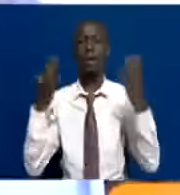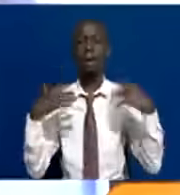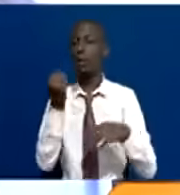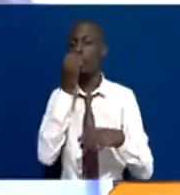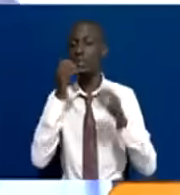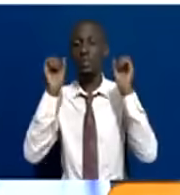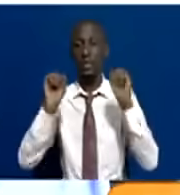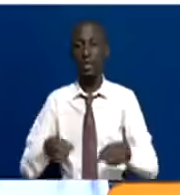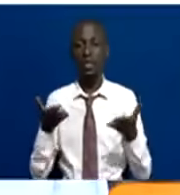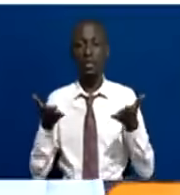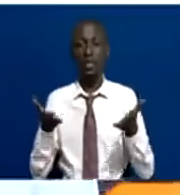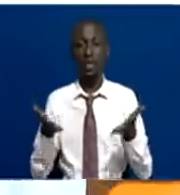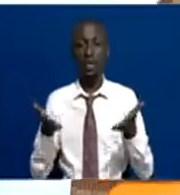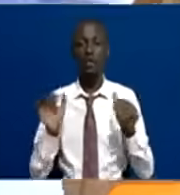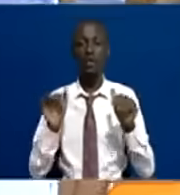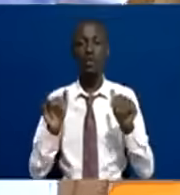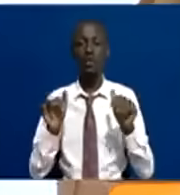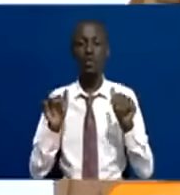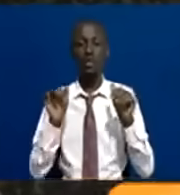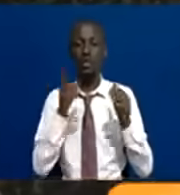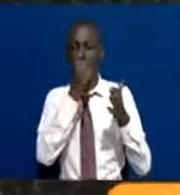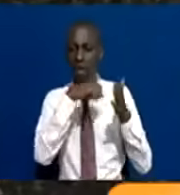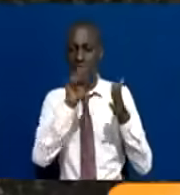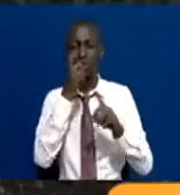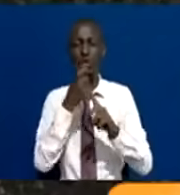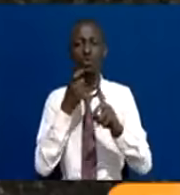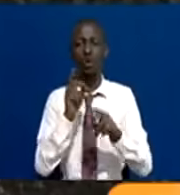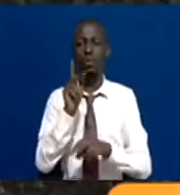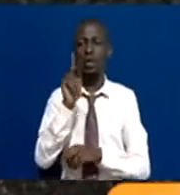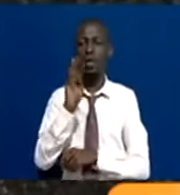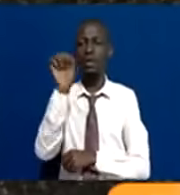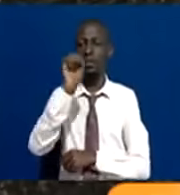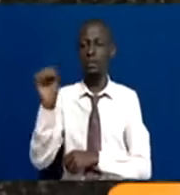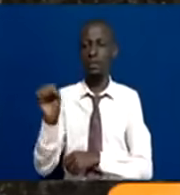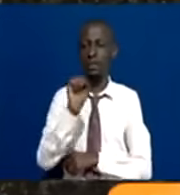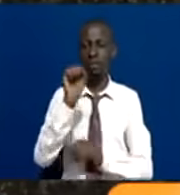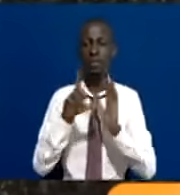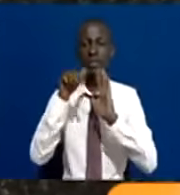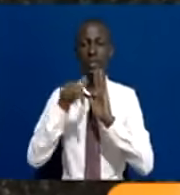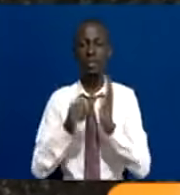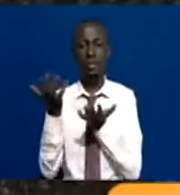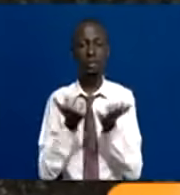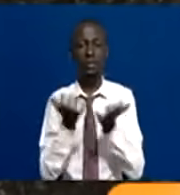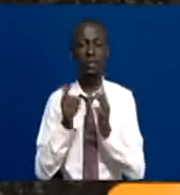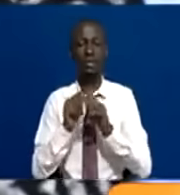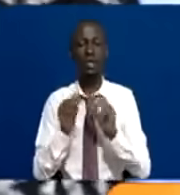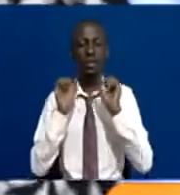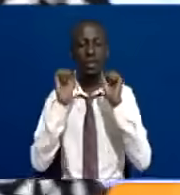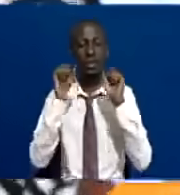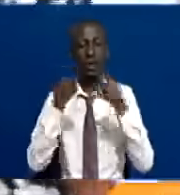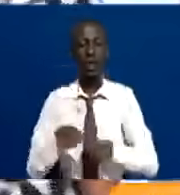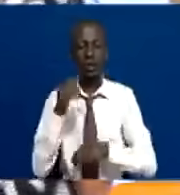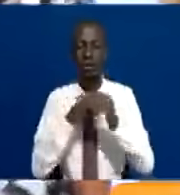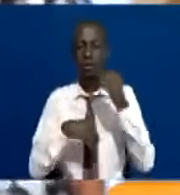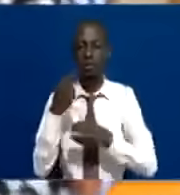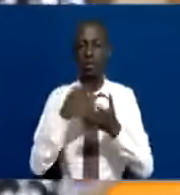Their focus now shifts to getting consent from the Kenya Bureau of Standards before they can commercialize it and sell the